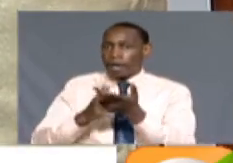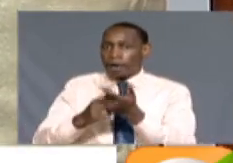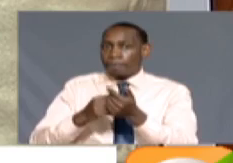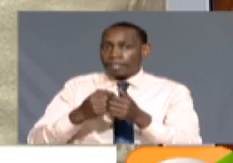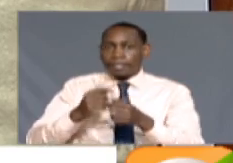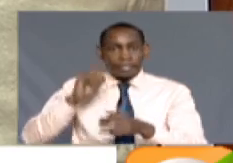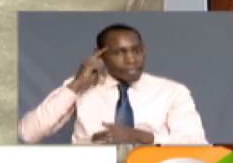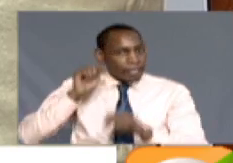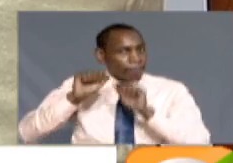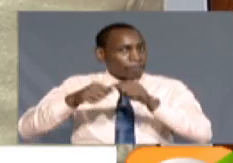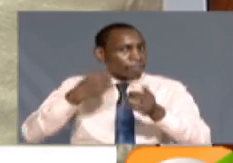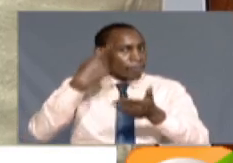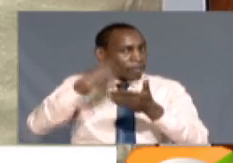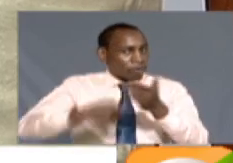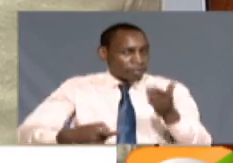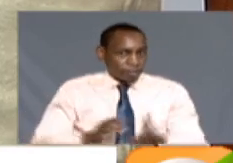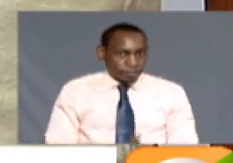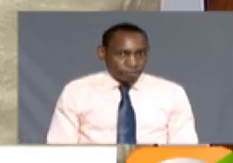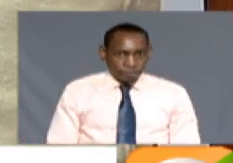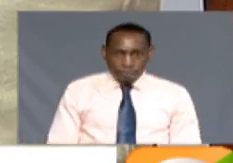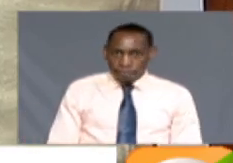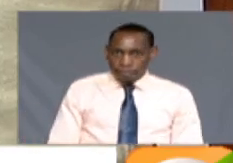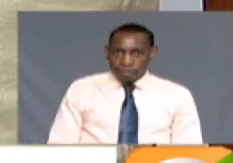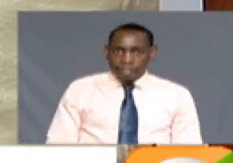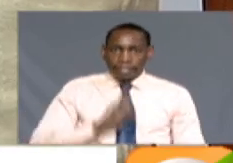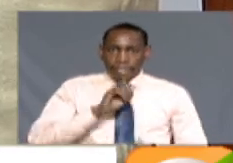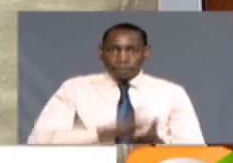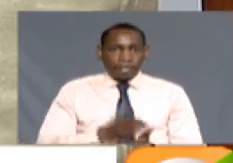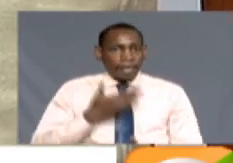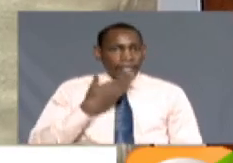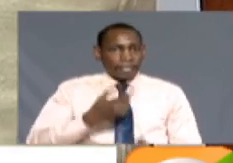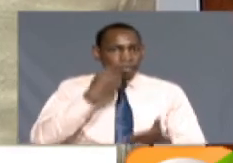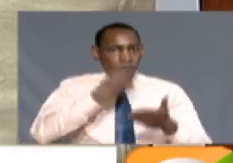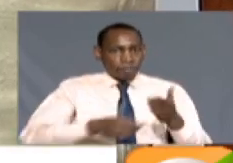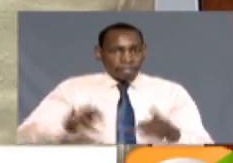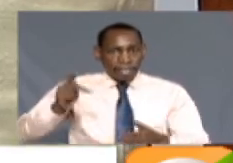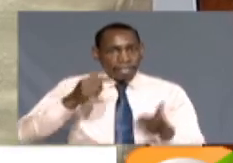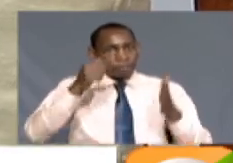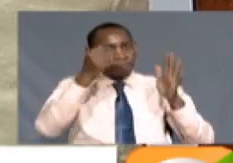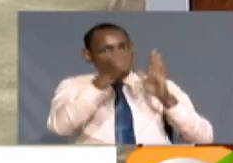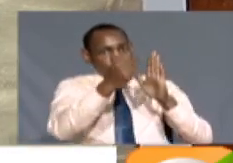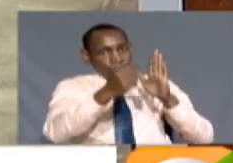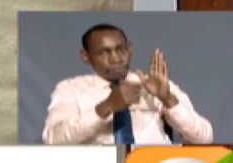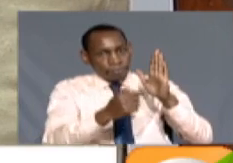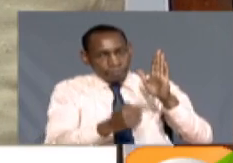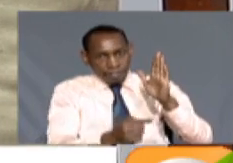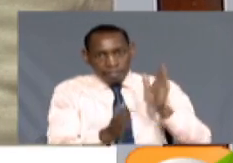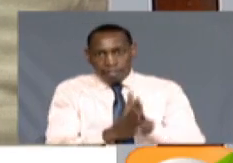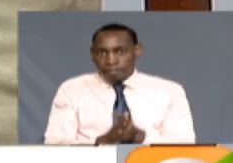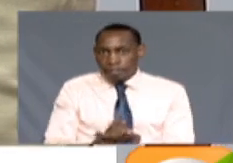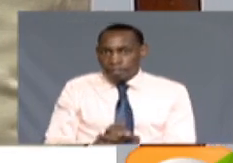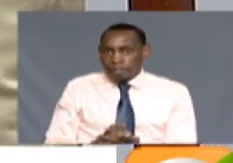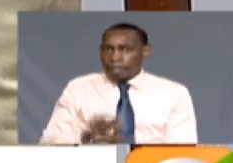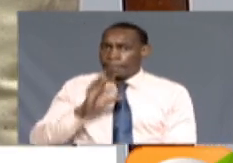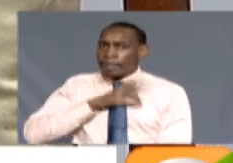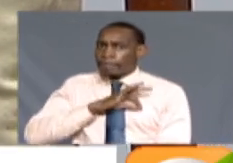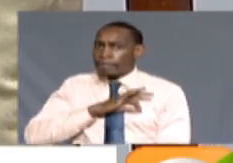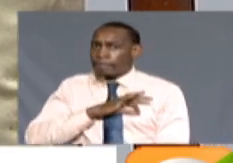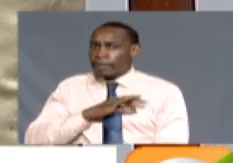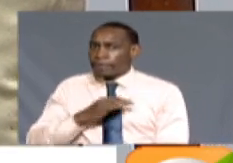going to cost? Said, oh, this would cost Kenya this much and so on. What would be the cut for Bwana